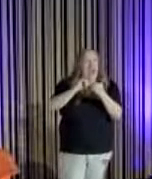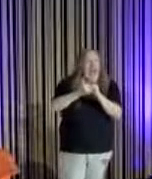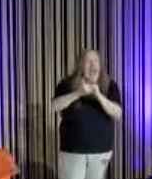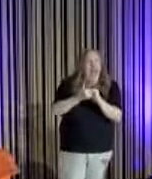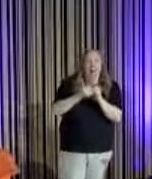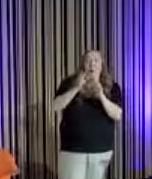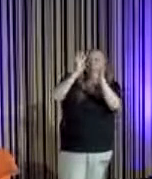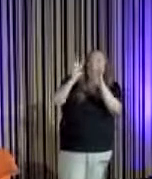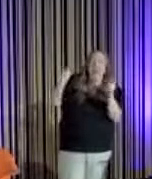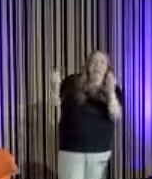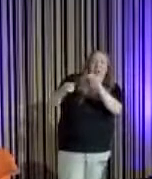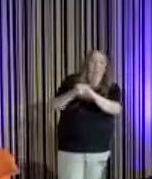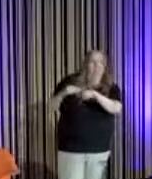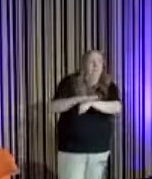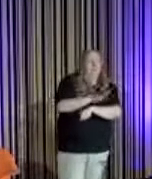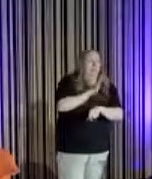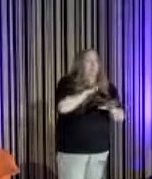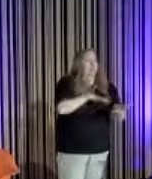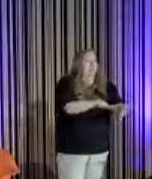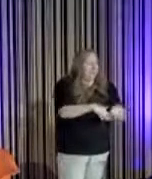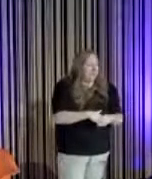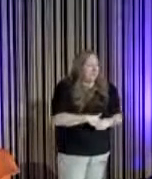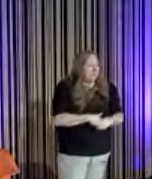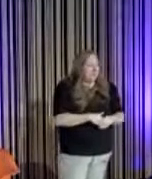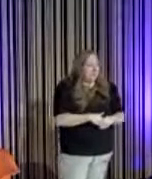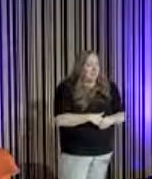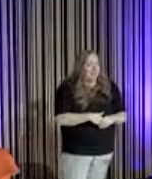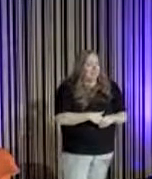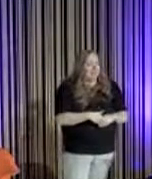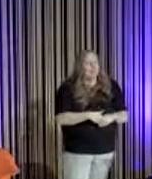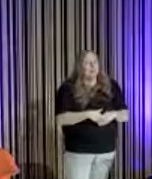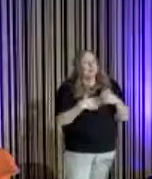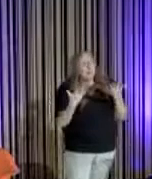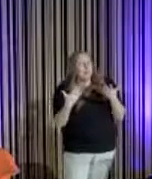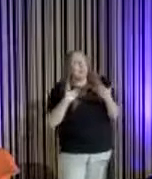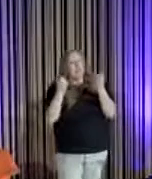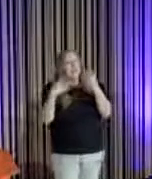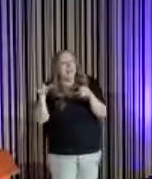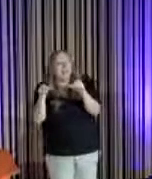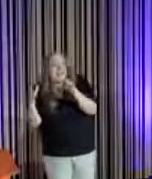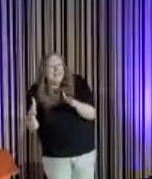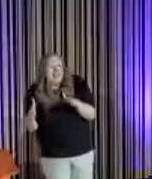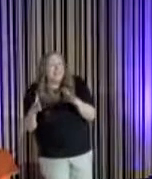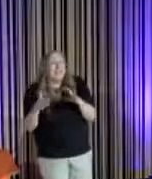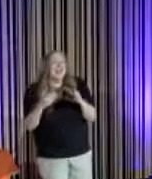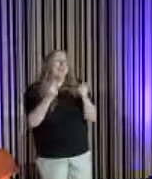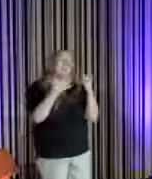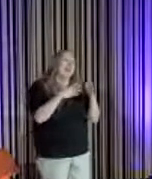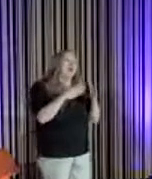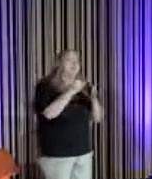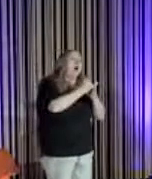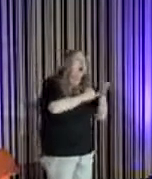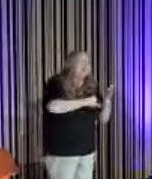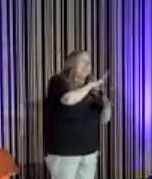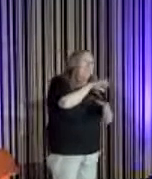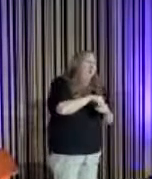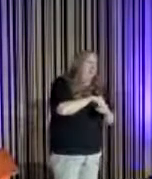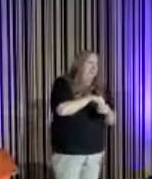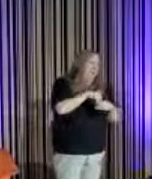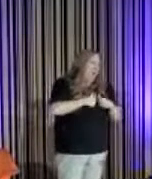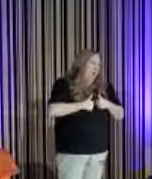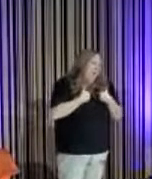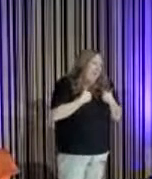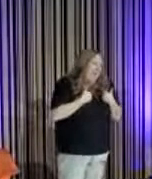future. So on this vessel, Tara, there is scientists, but also there is a lot of artists on board in residence that they come with